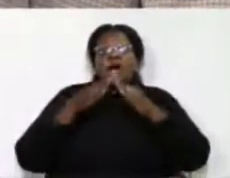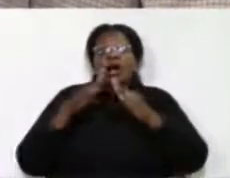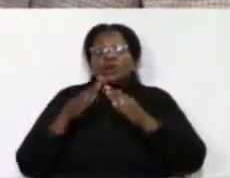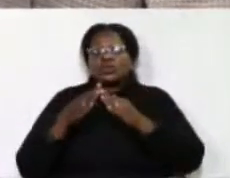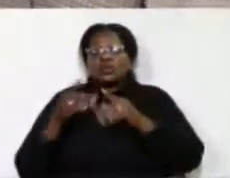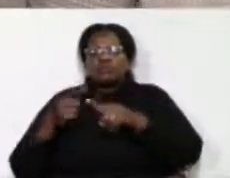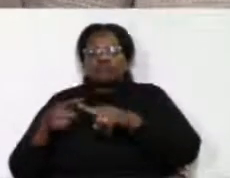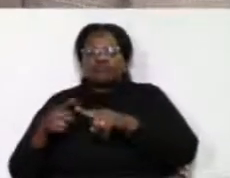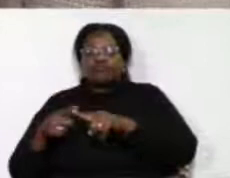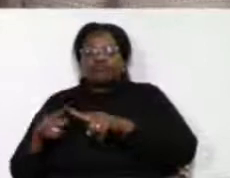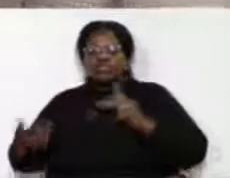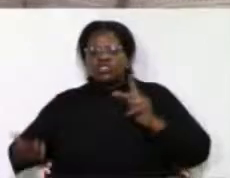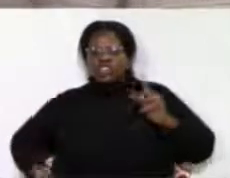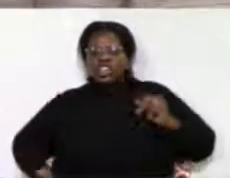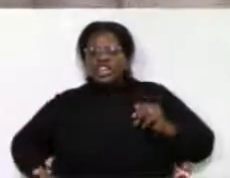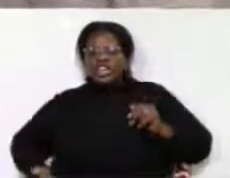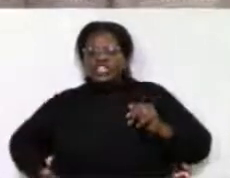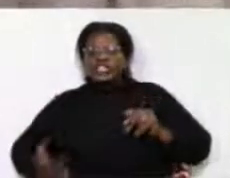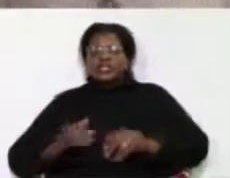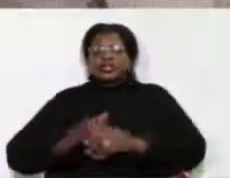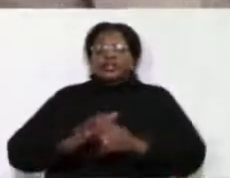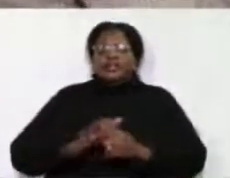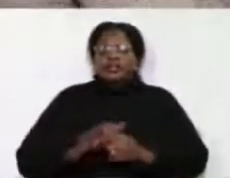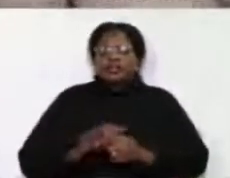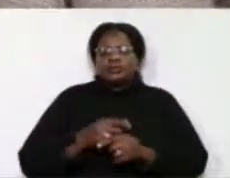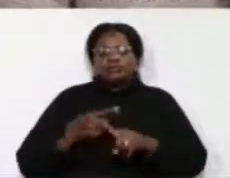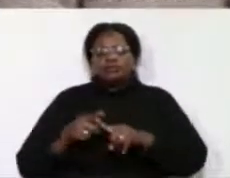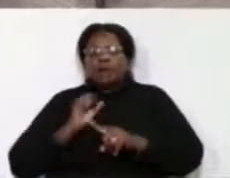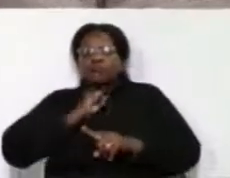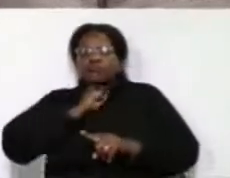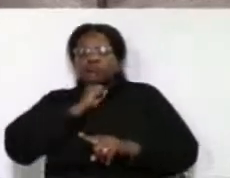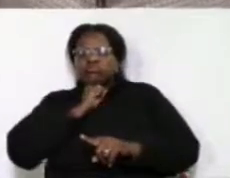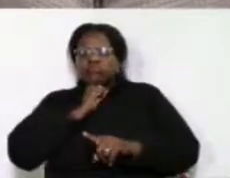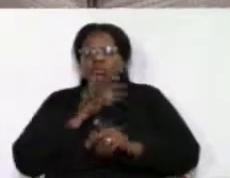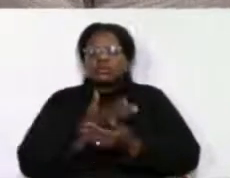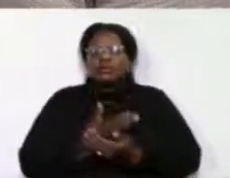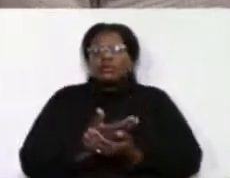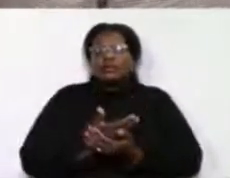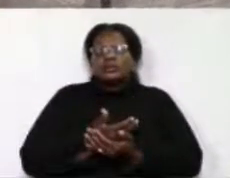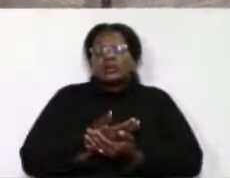Maybe we have some machinery. I've got a lot of tools and equipment in my garage. So those things are all